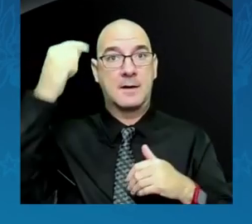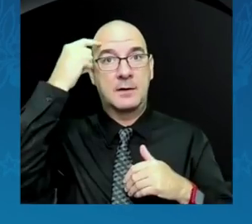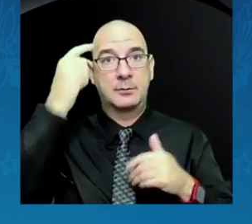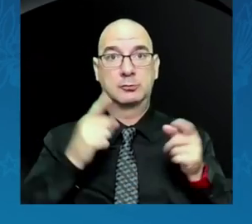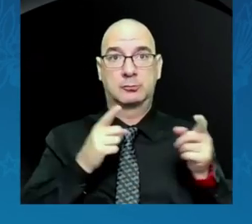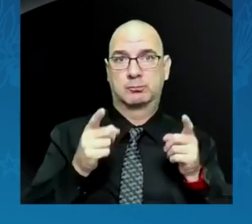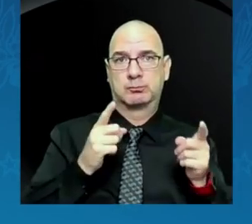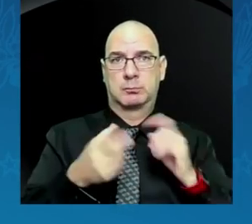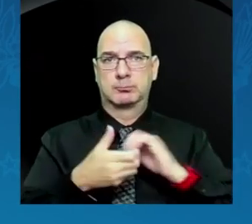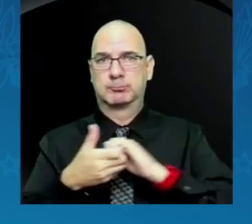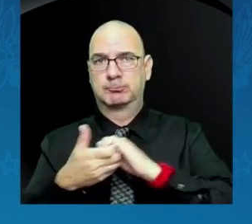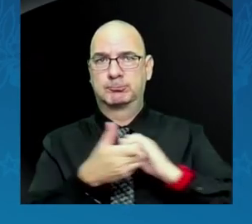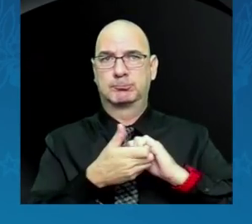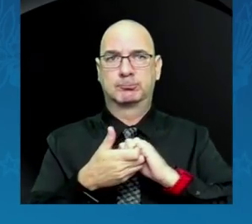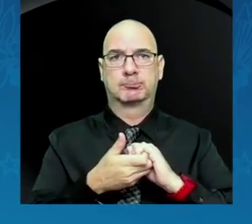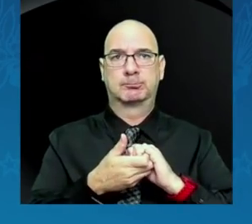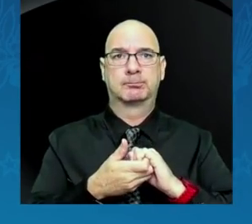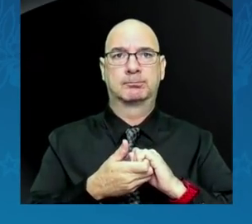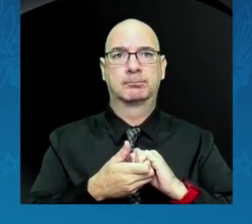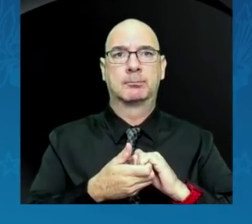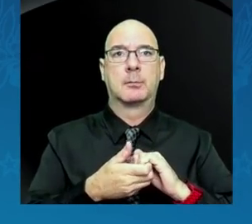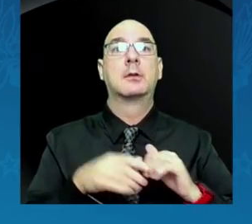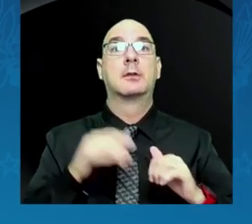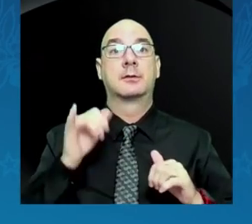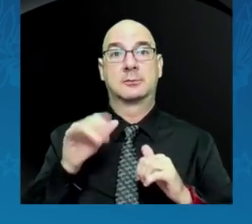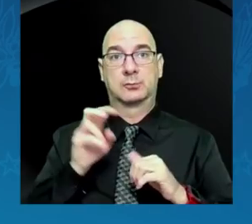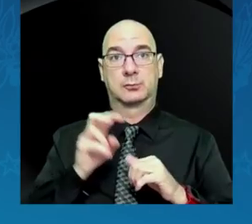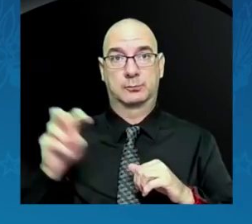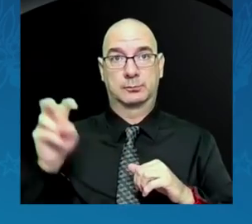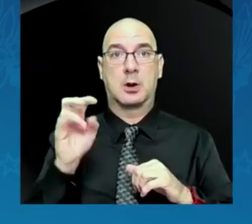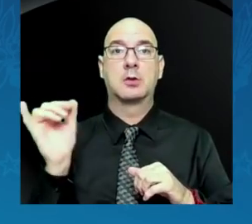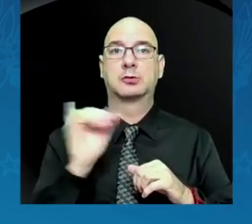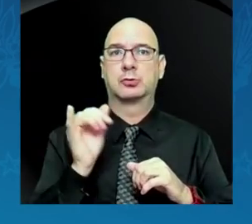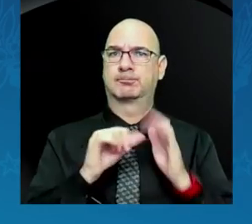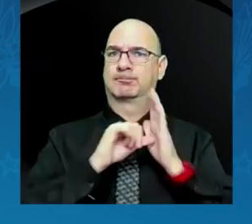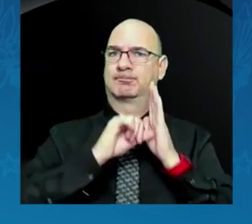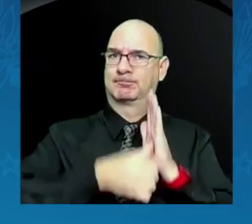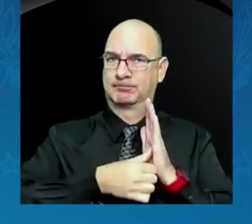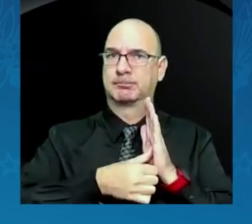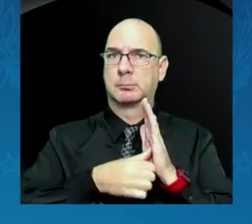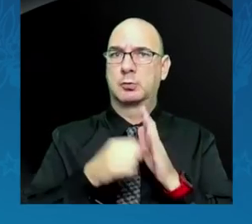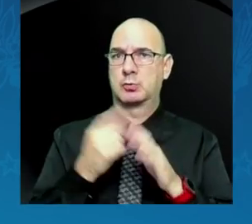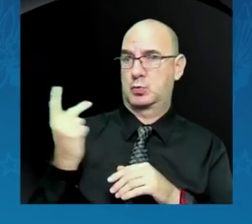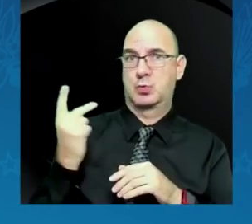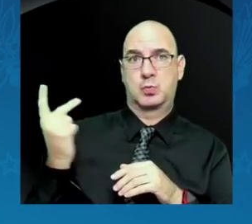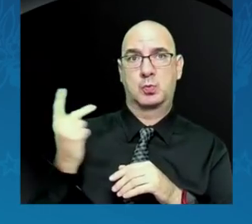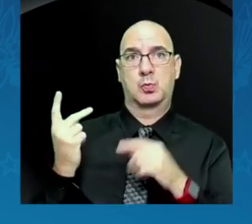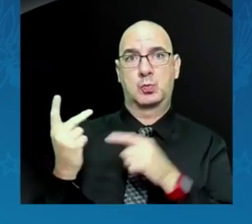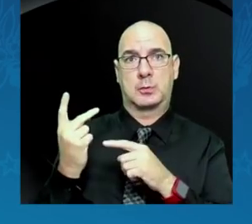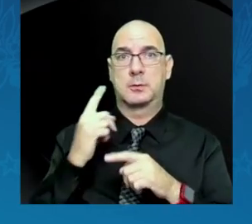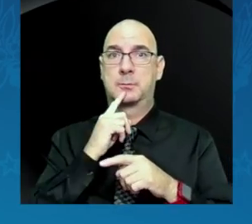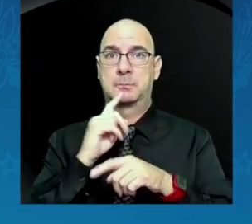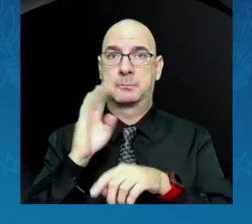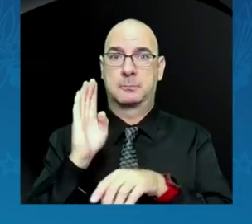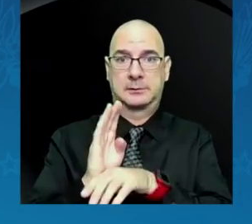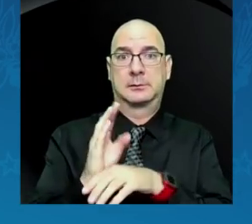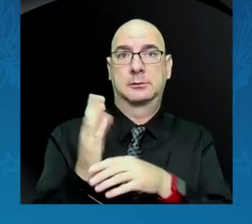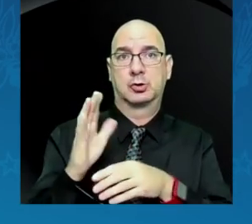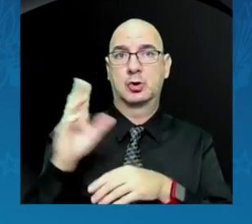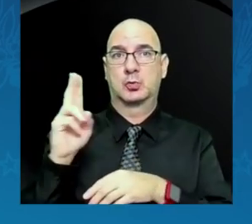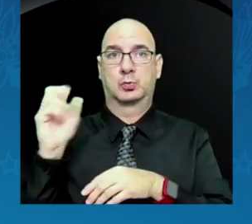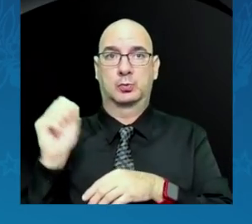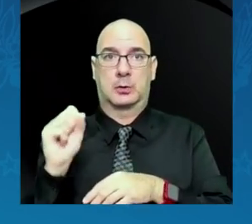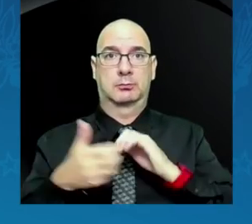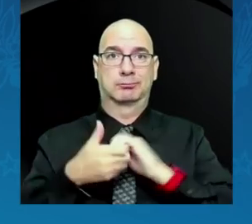trip also reaffirms the commitment of the United States to working with our partners worldwide. As many of you